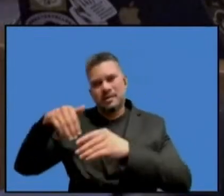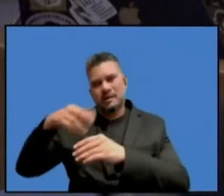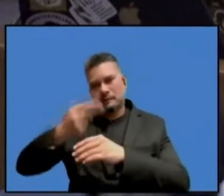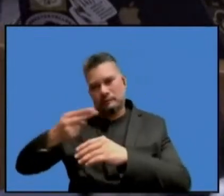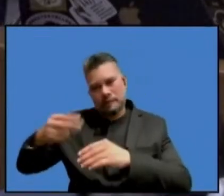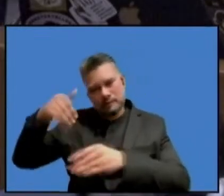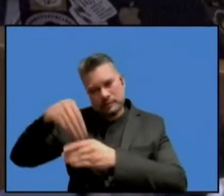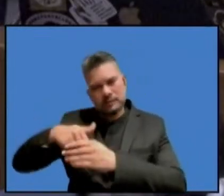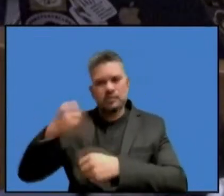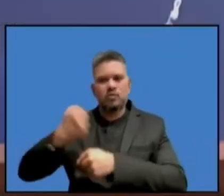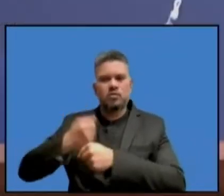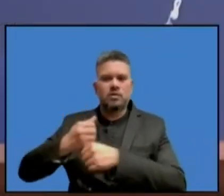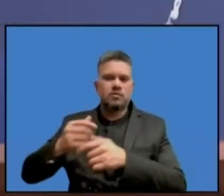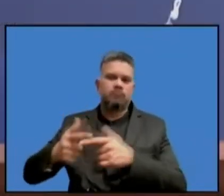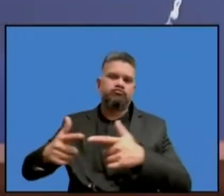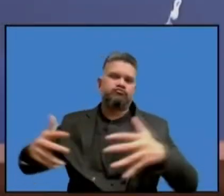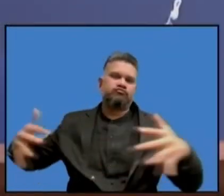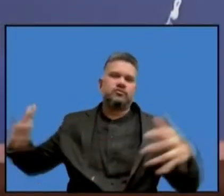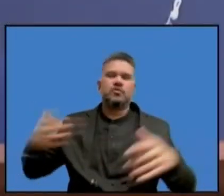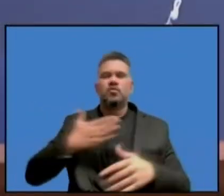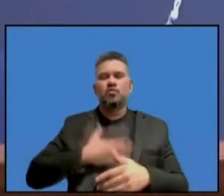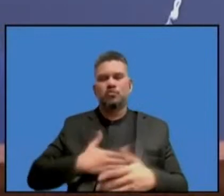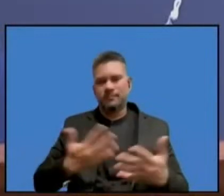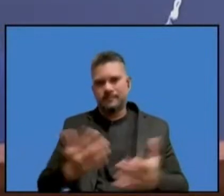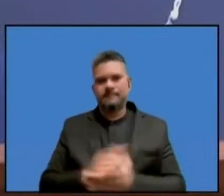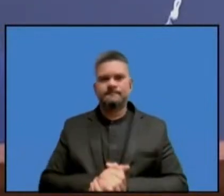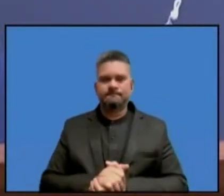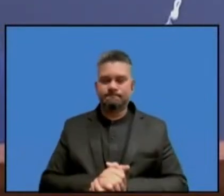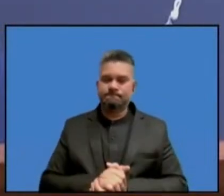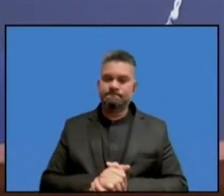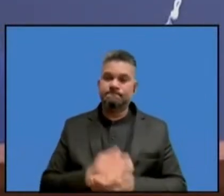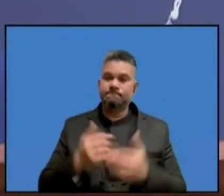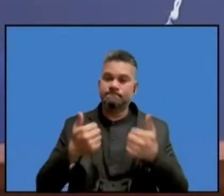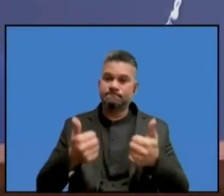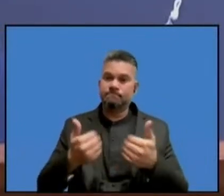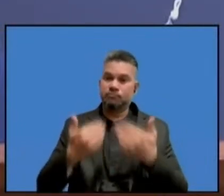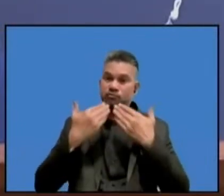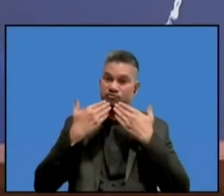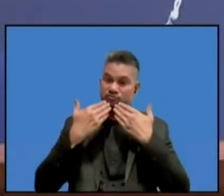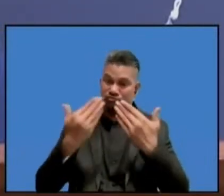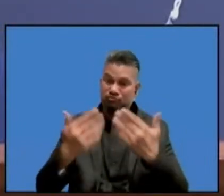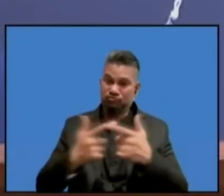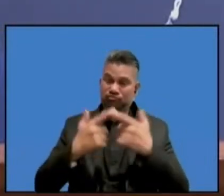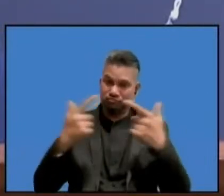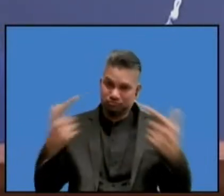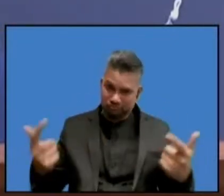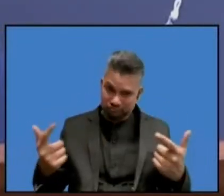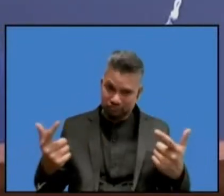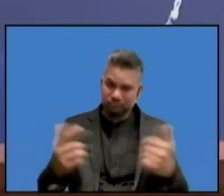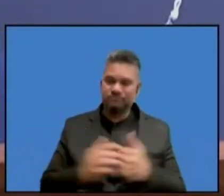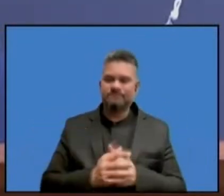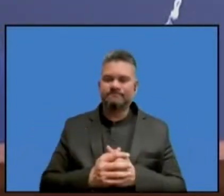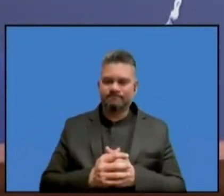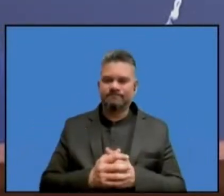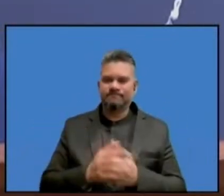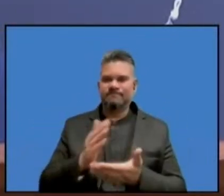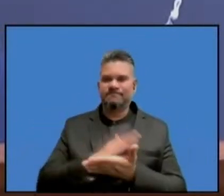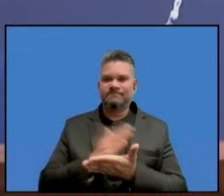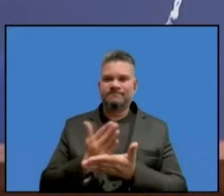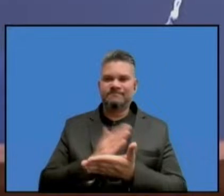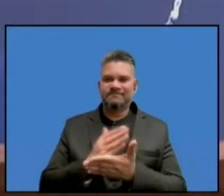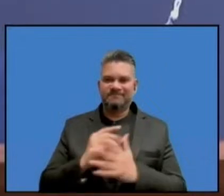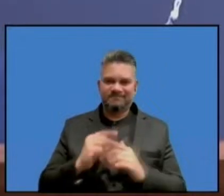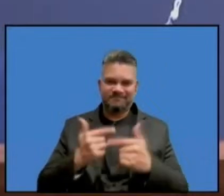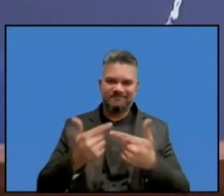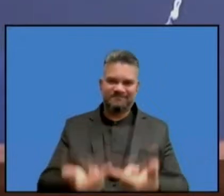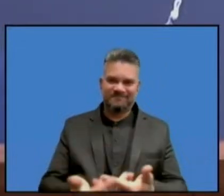you. I thank you so much, Veranda Migrant. Last but not least, may I invite